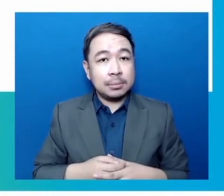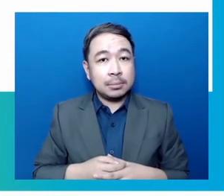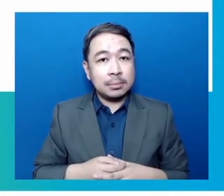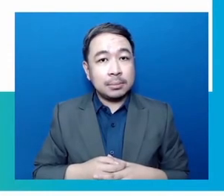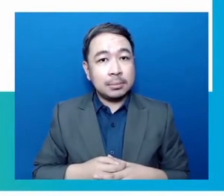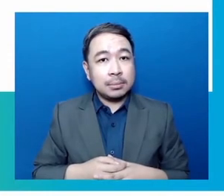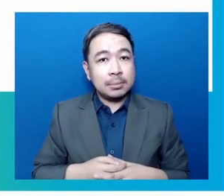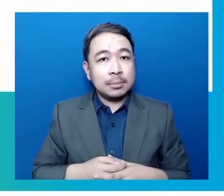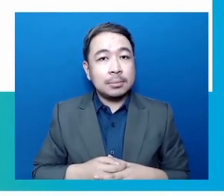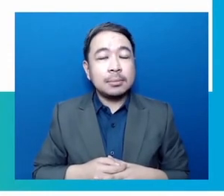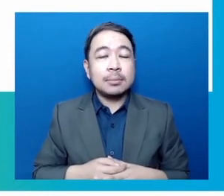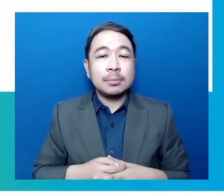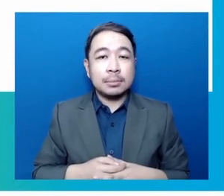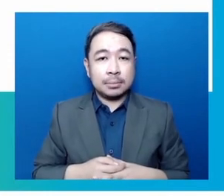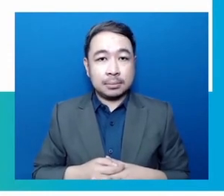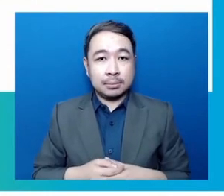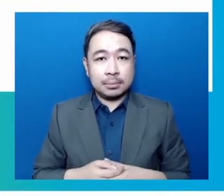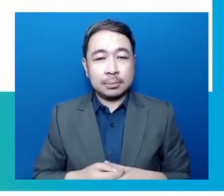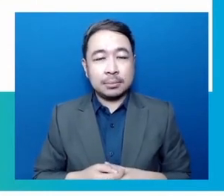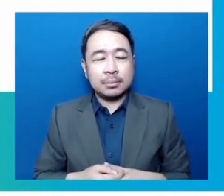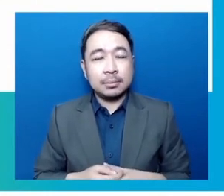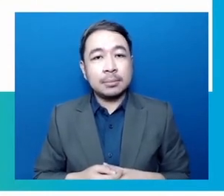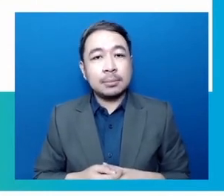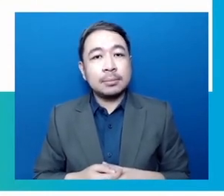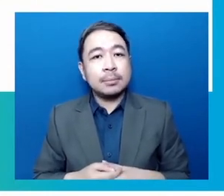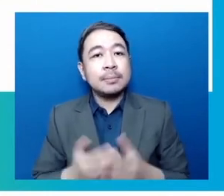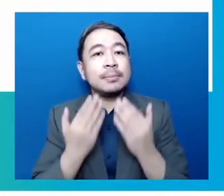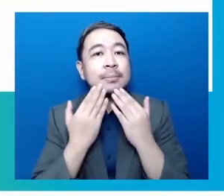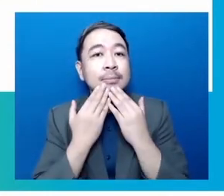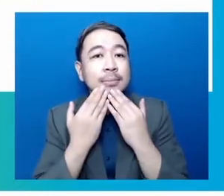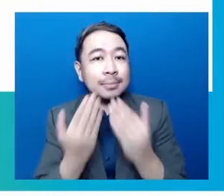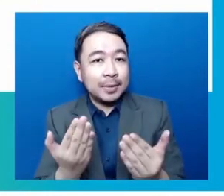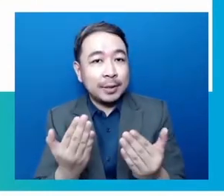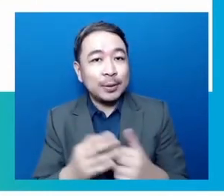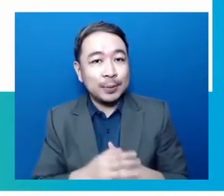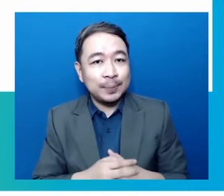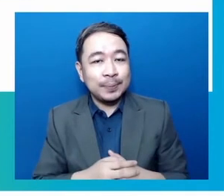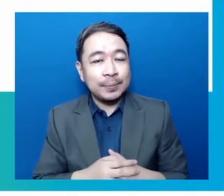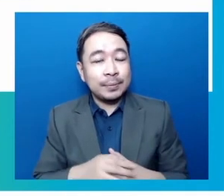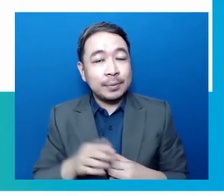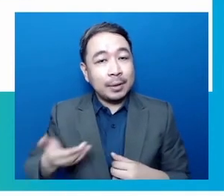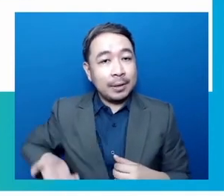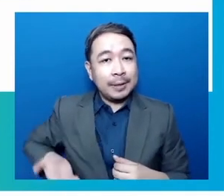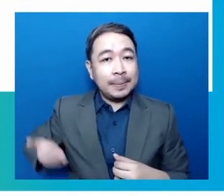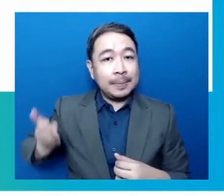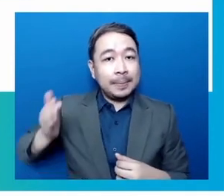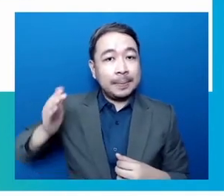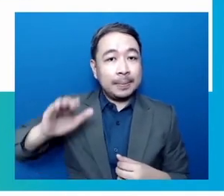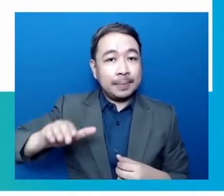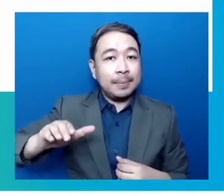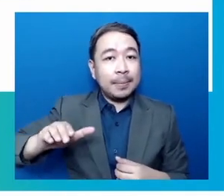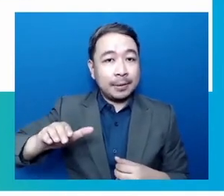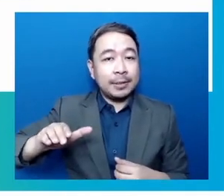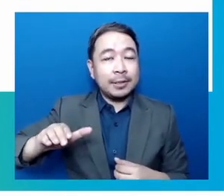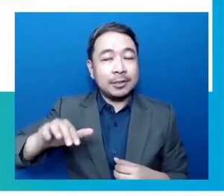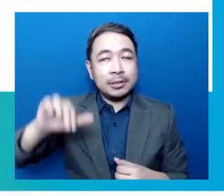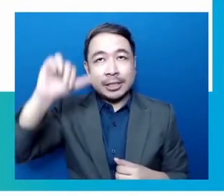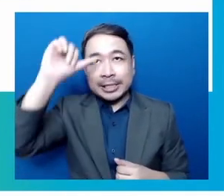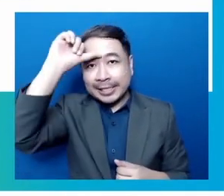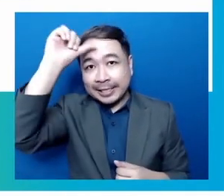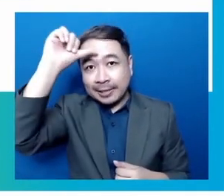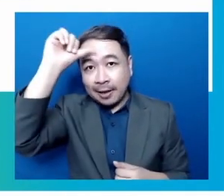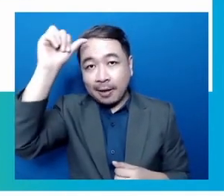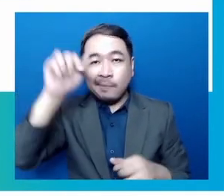Thank you for the question. In Bangladesh, in India, in different countries